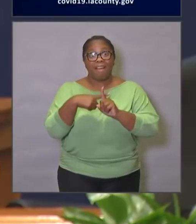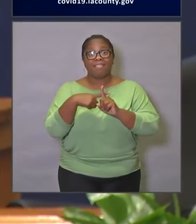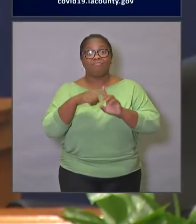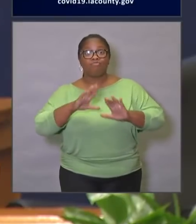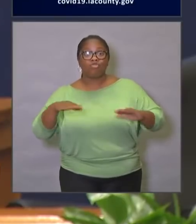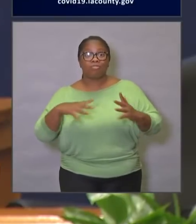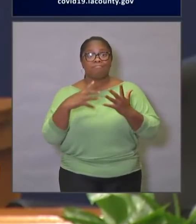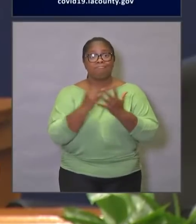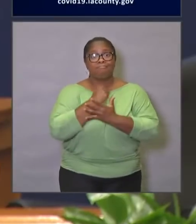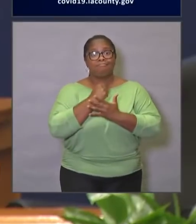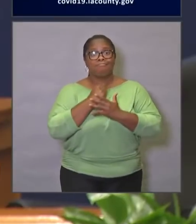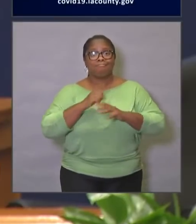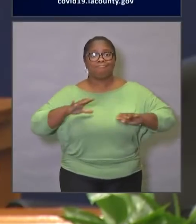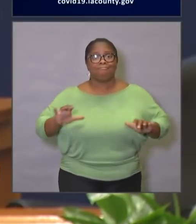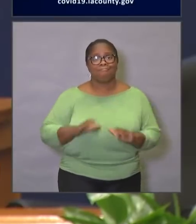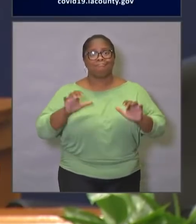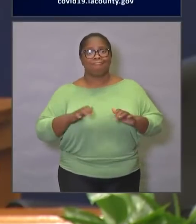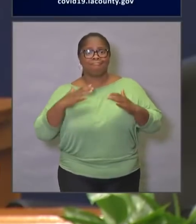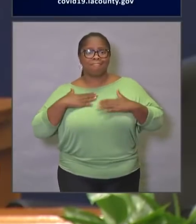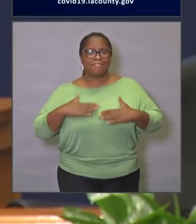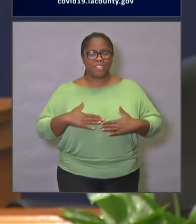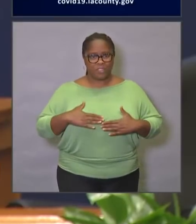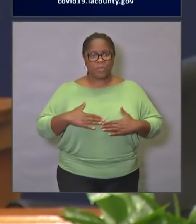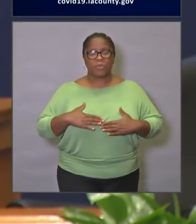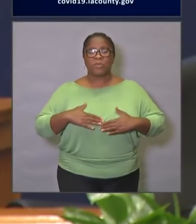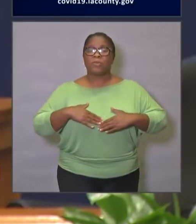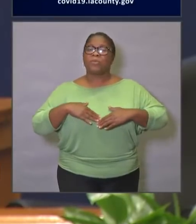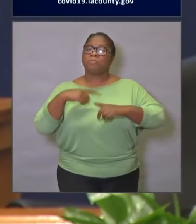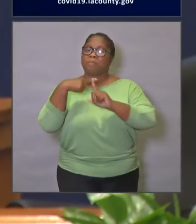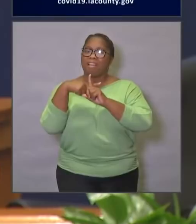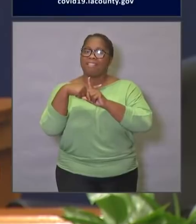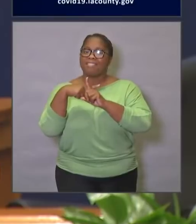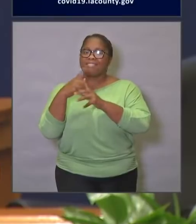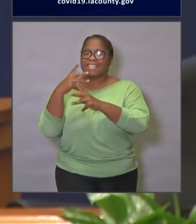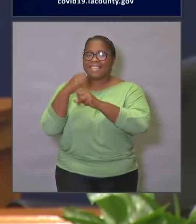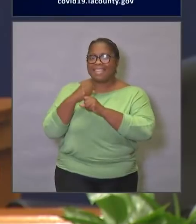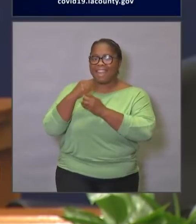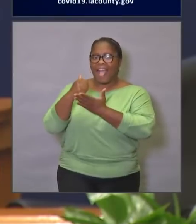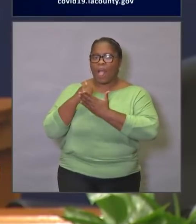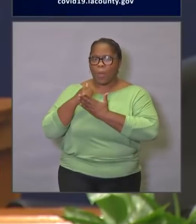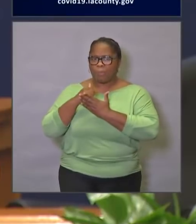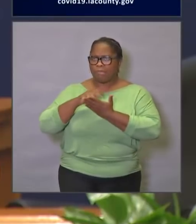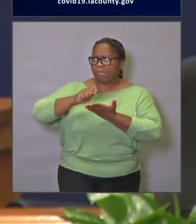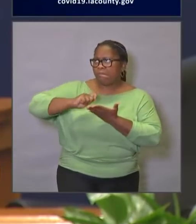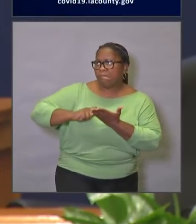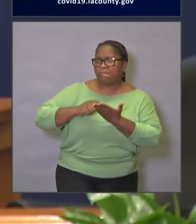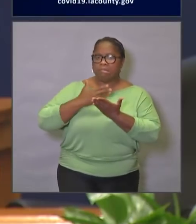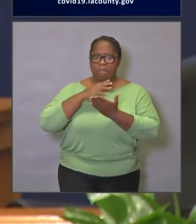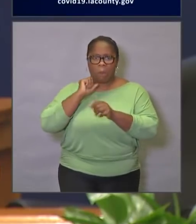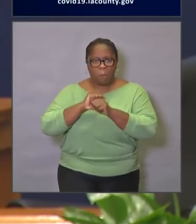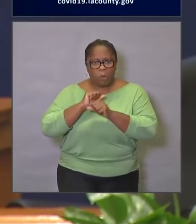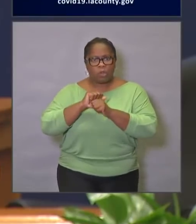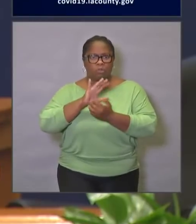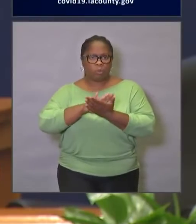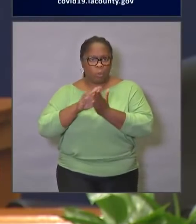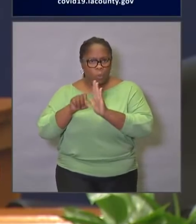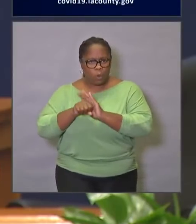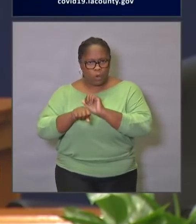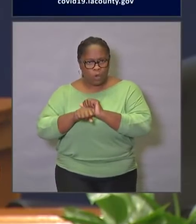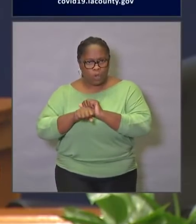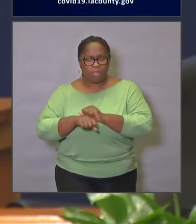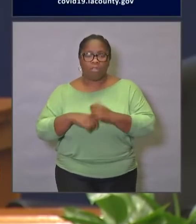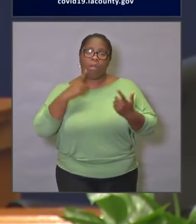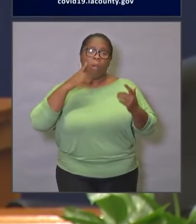physical activity and receiving supportive help with school assignments. We hope that this will give some useful